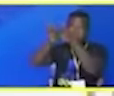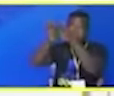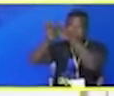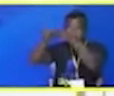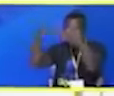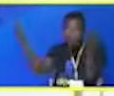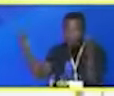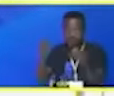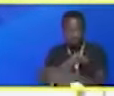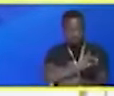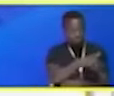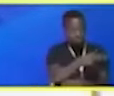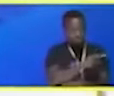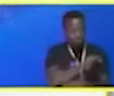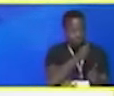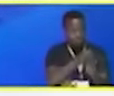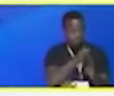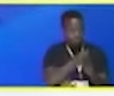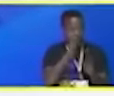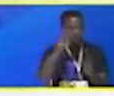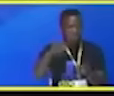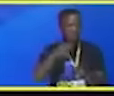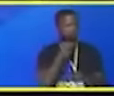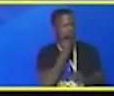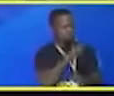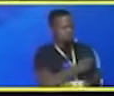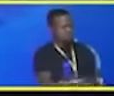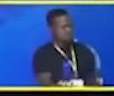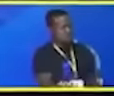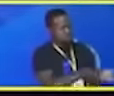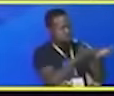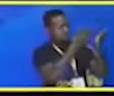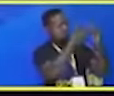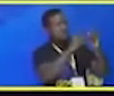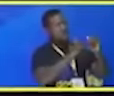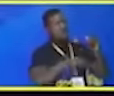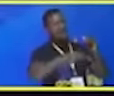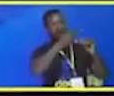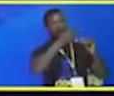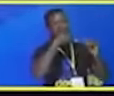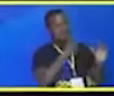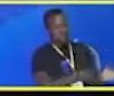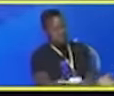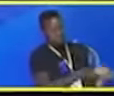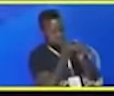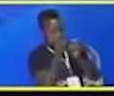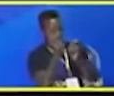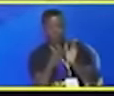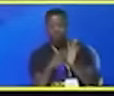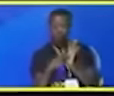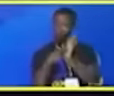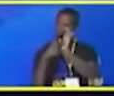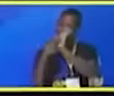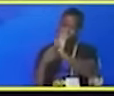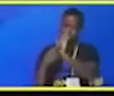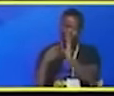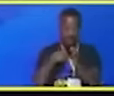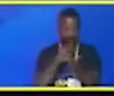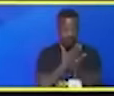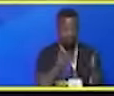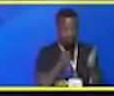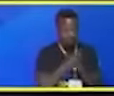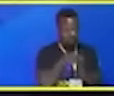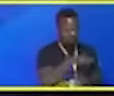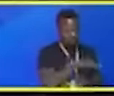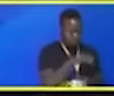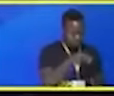John was beckoned upon to rise to a higher dimension. It says, come up hither and I will show you. There are things you cannot see